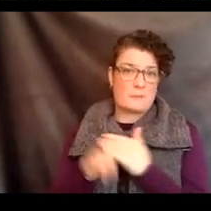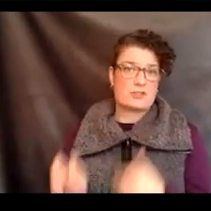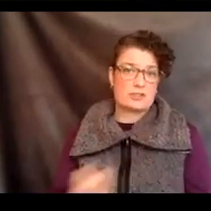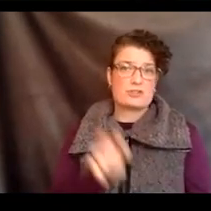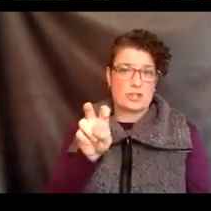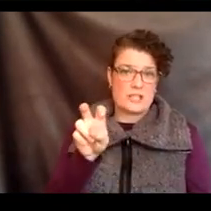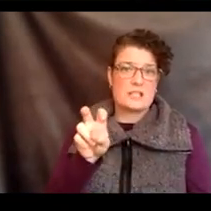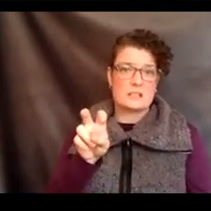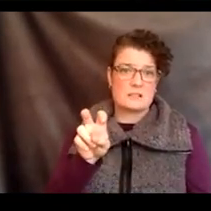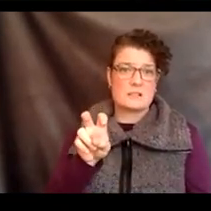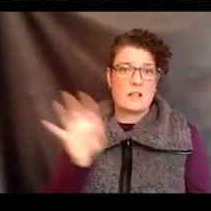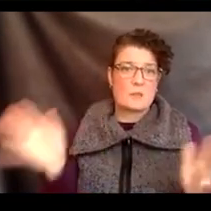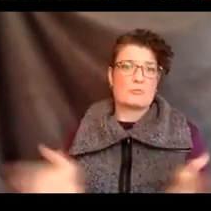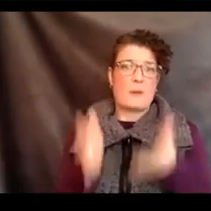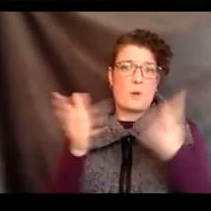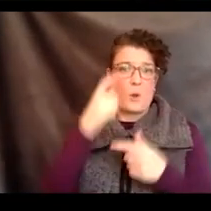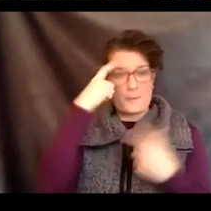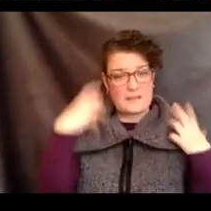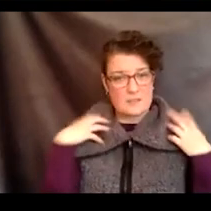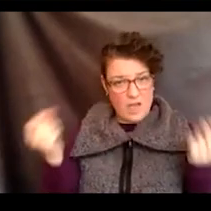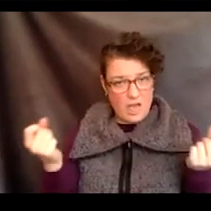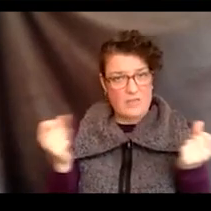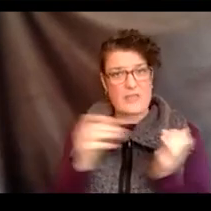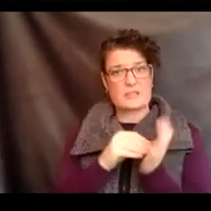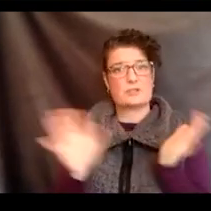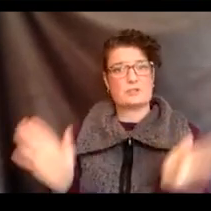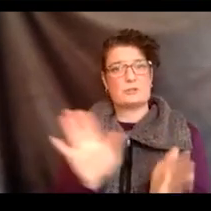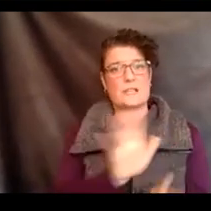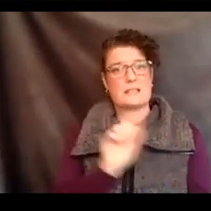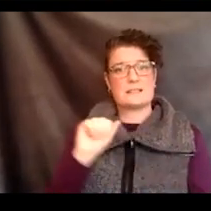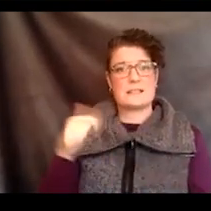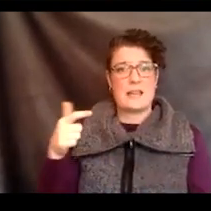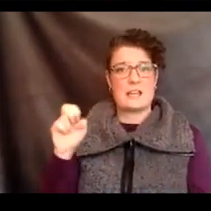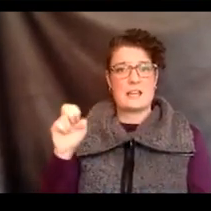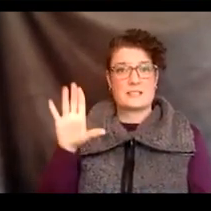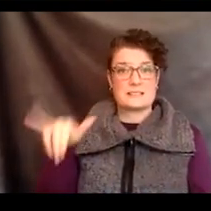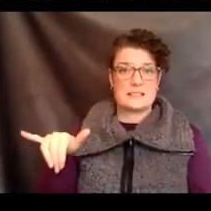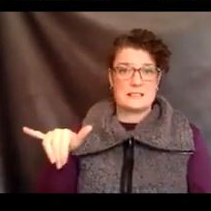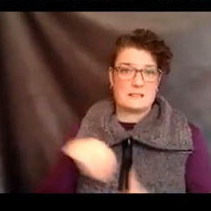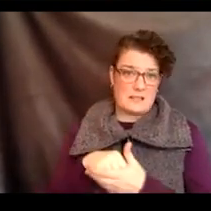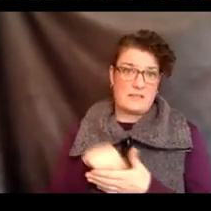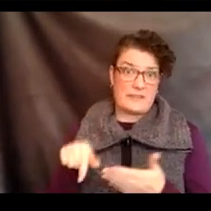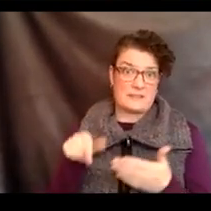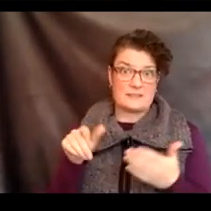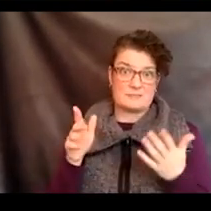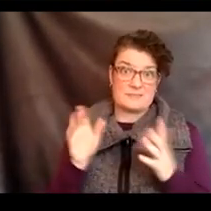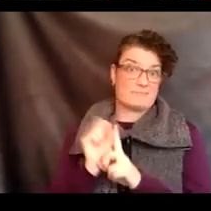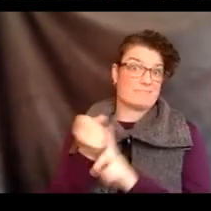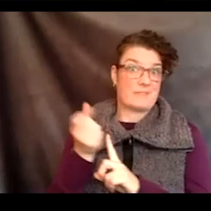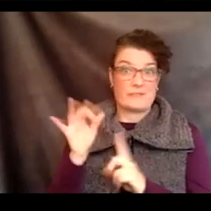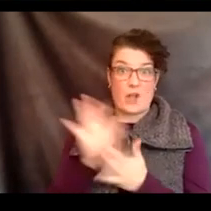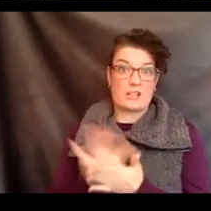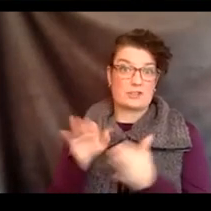promote mental health and student agency within this diverse ecosystem of college admissions. So we're